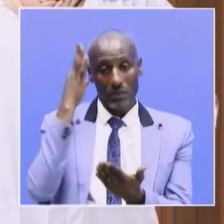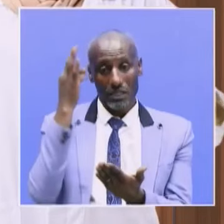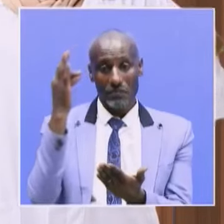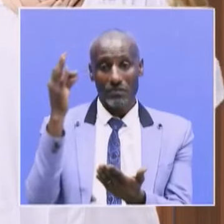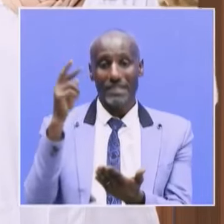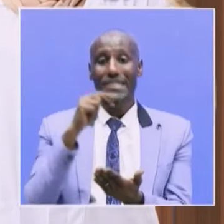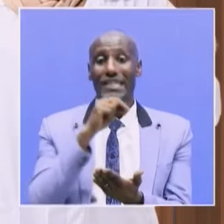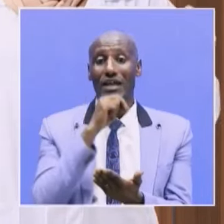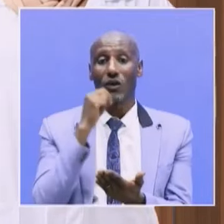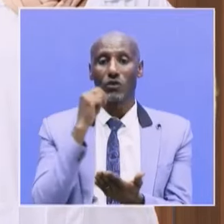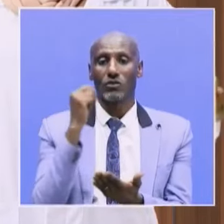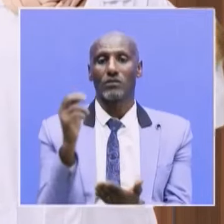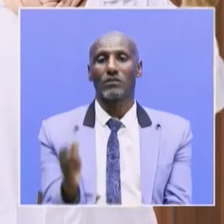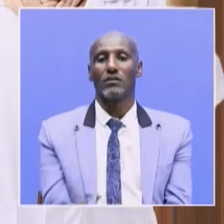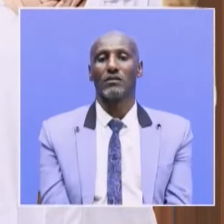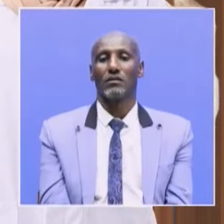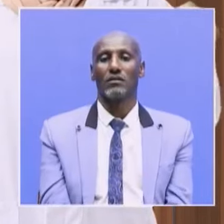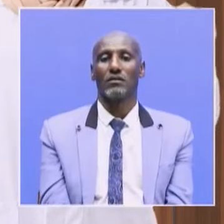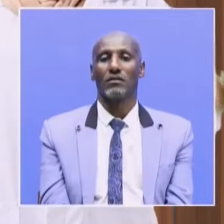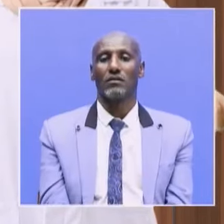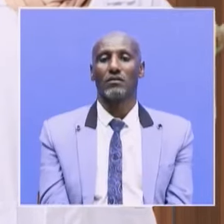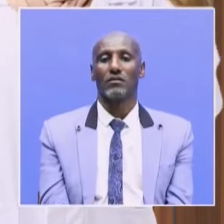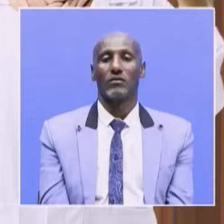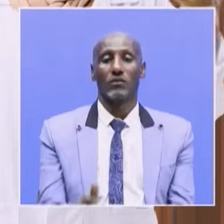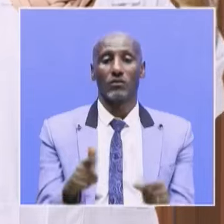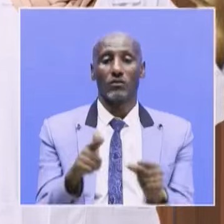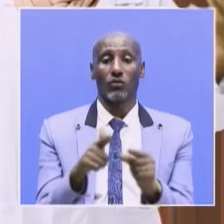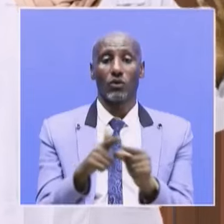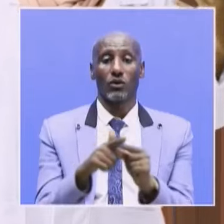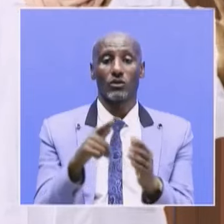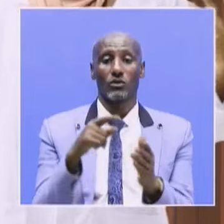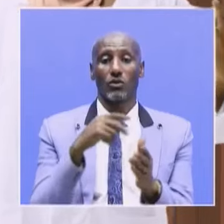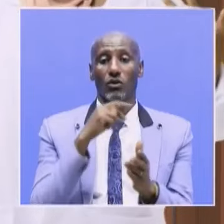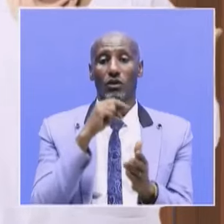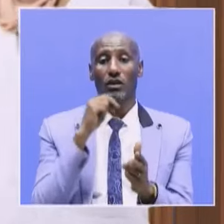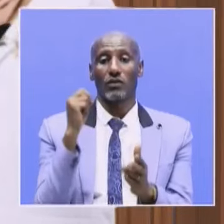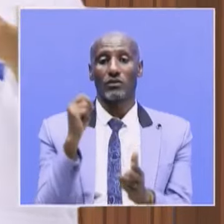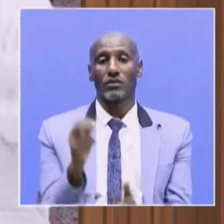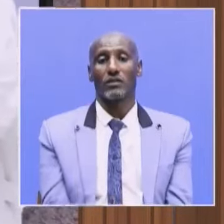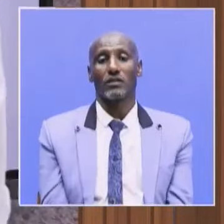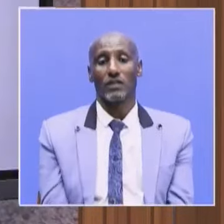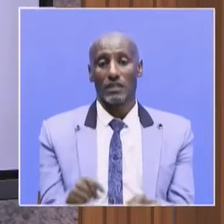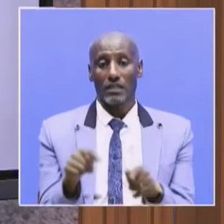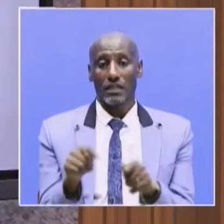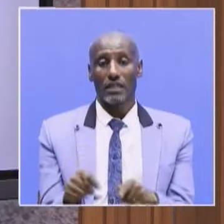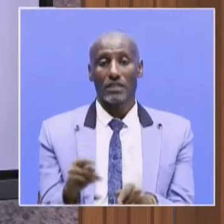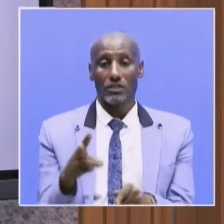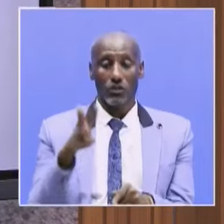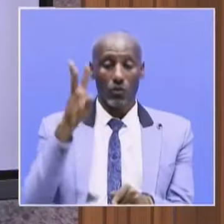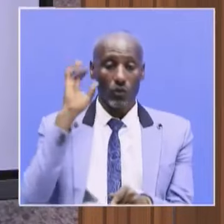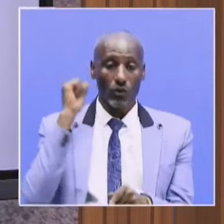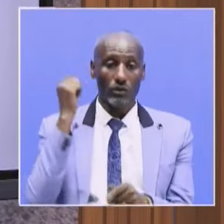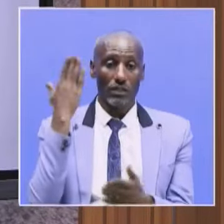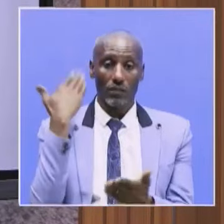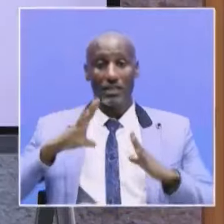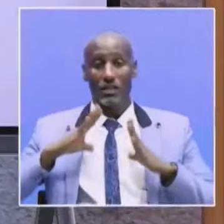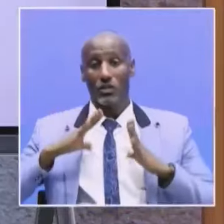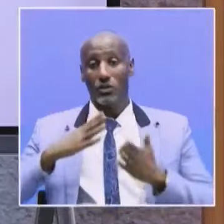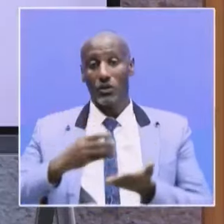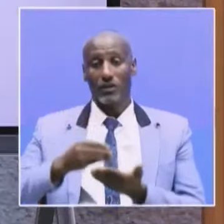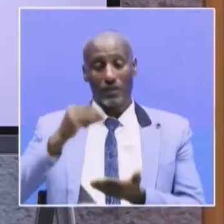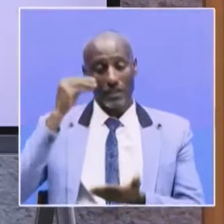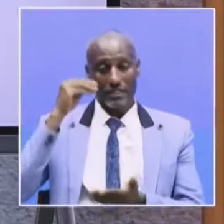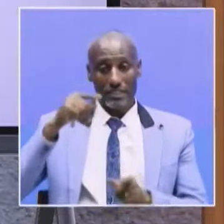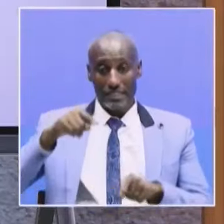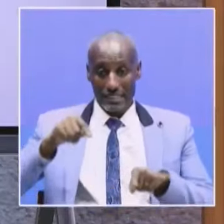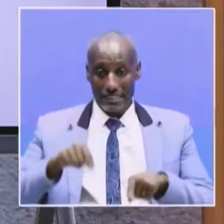before specific words or nouns. Students, this was our previous lesson. So let